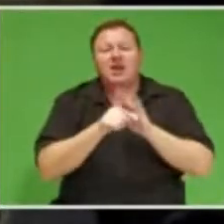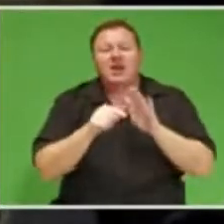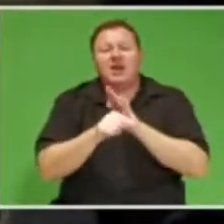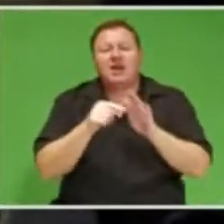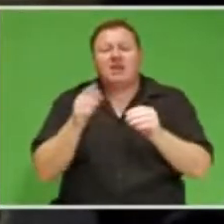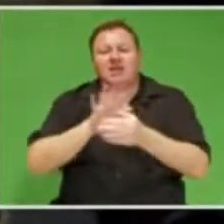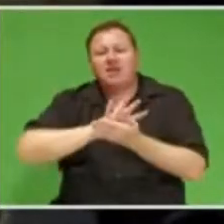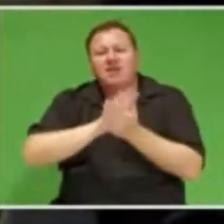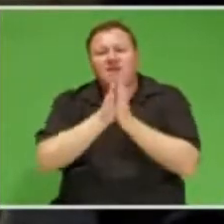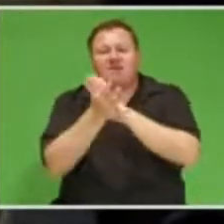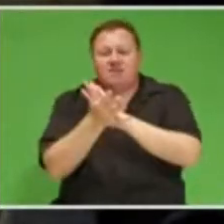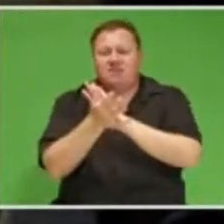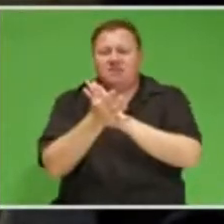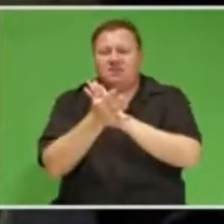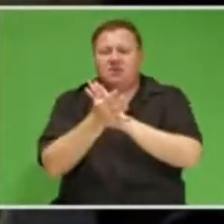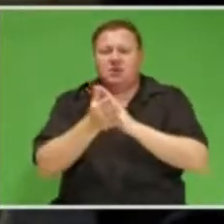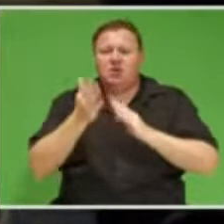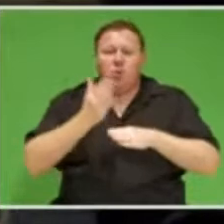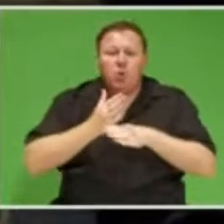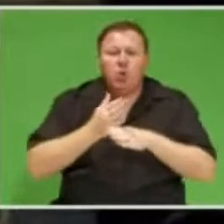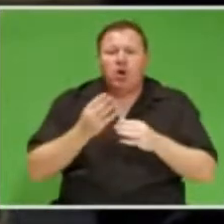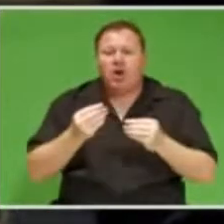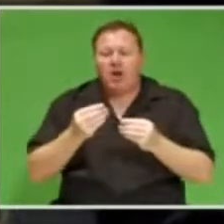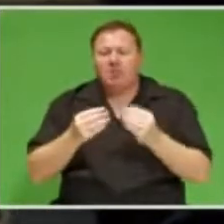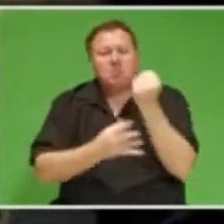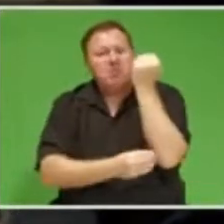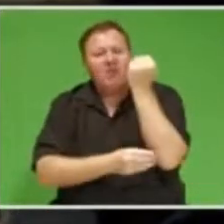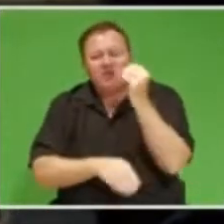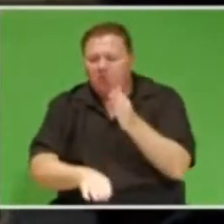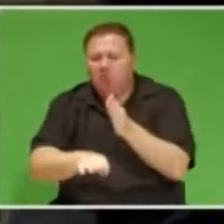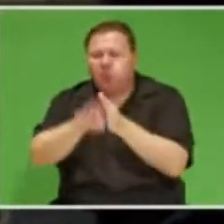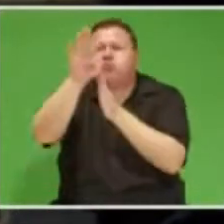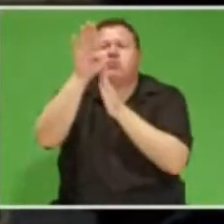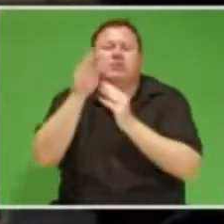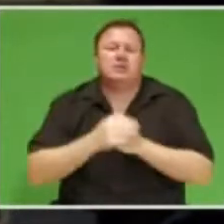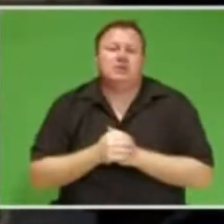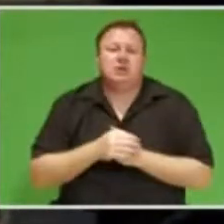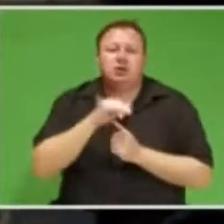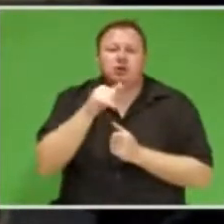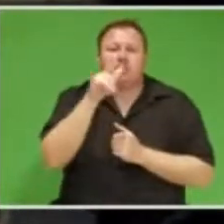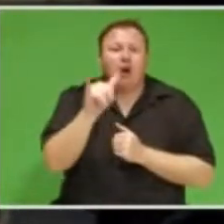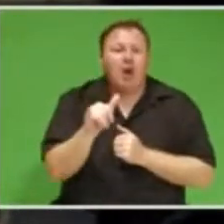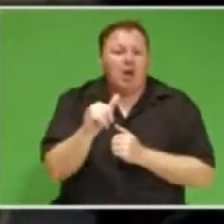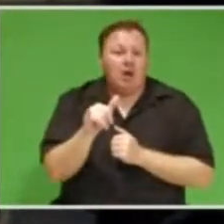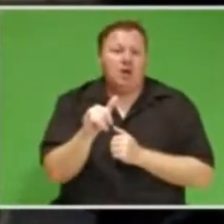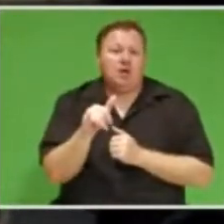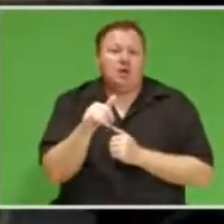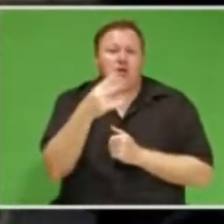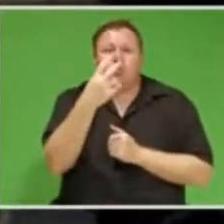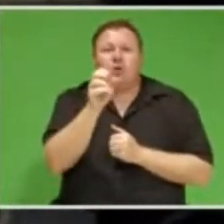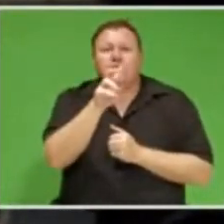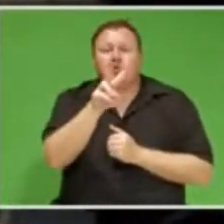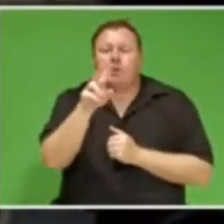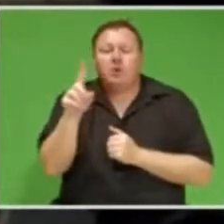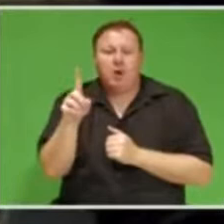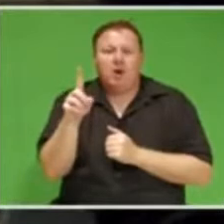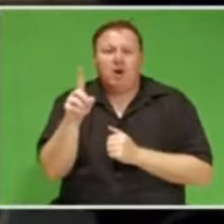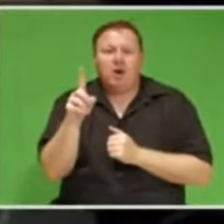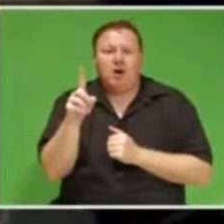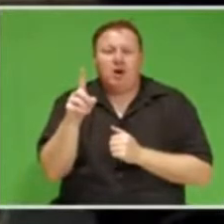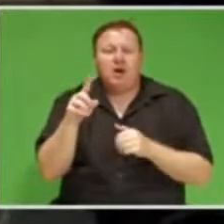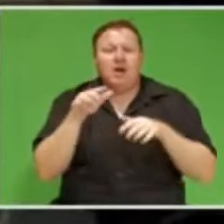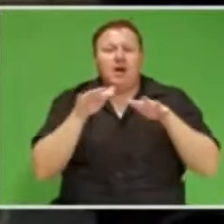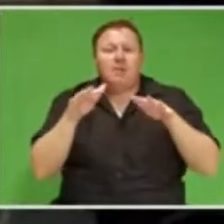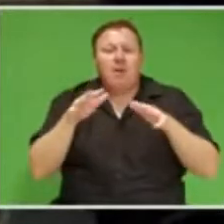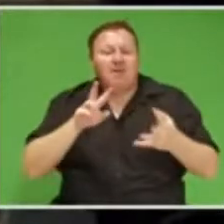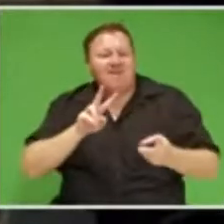poverty. In July, in 2021, we experienced the worst public violence and destruction